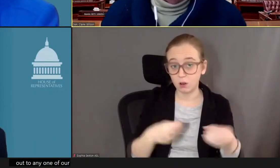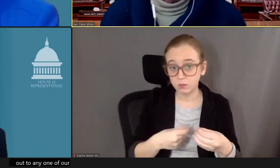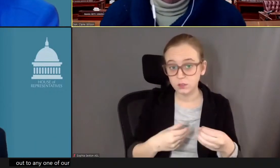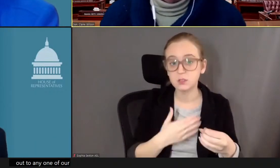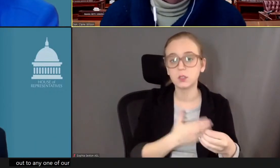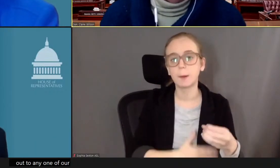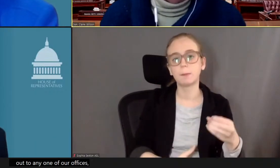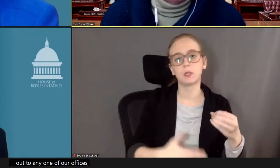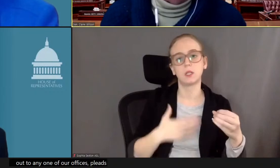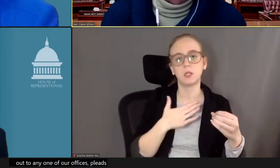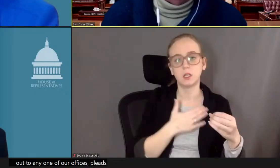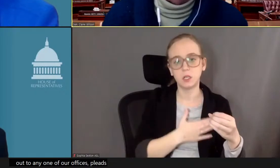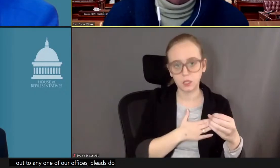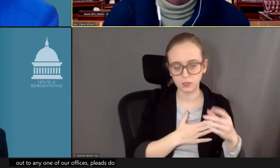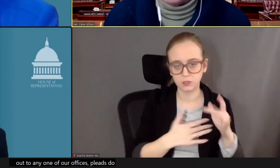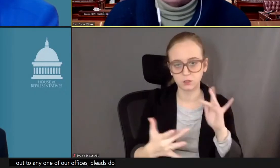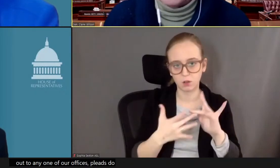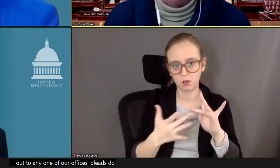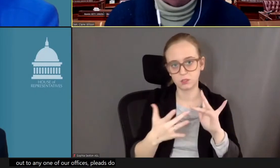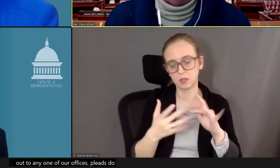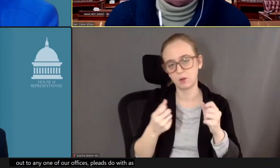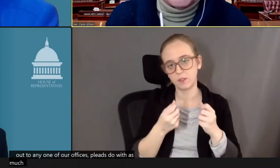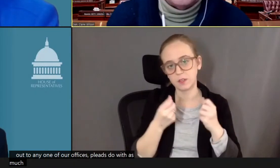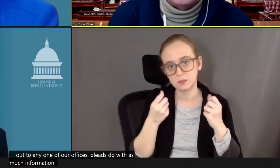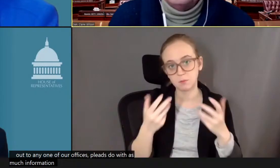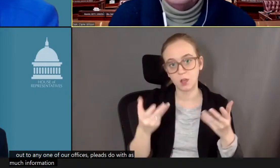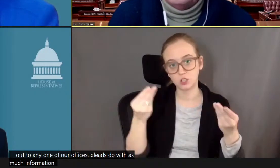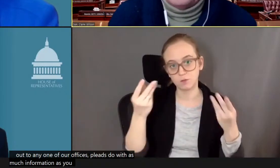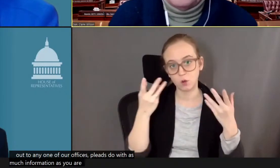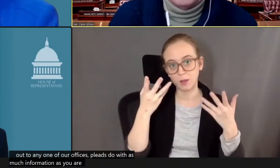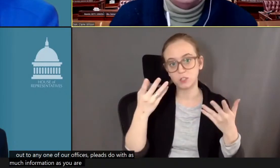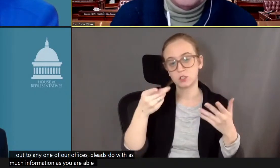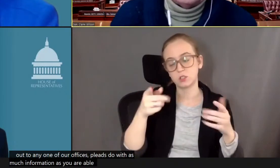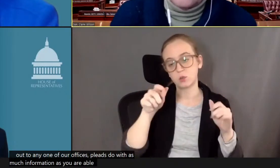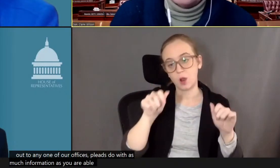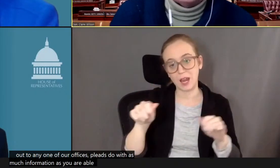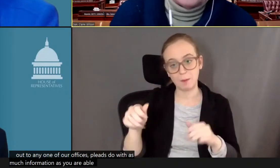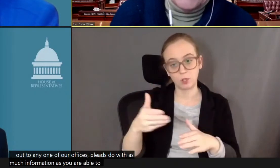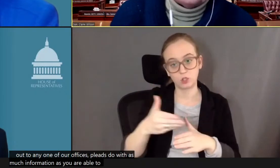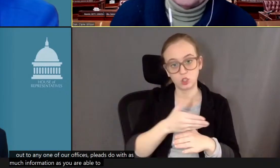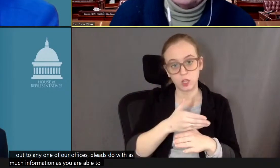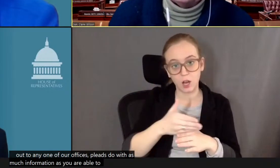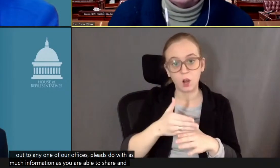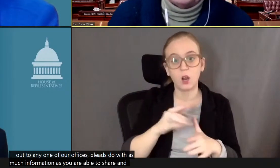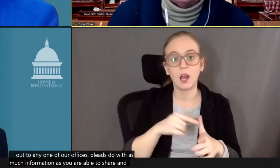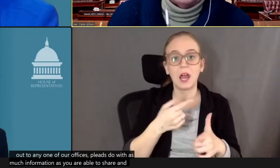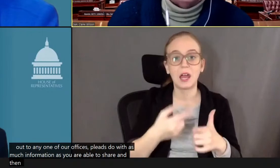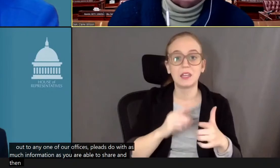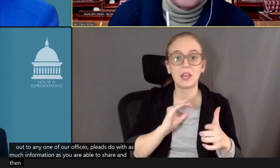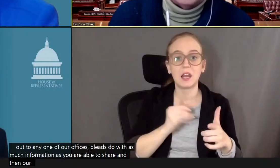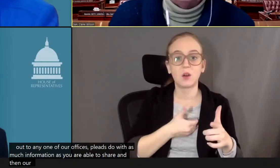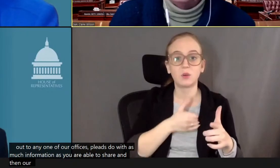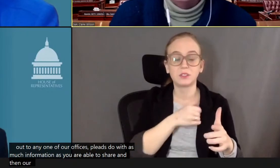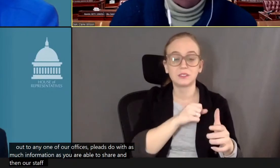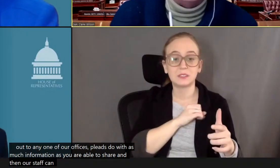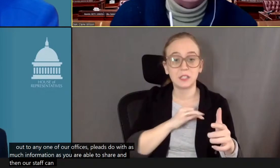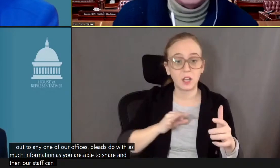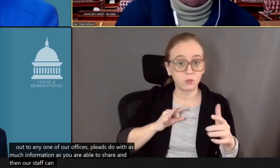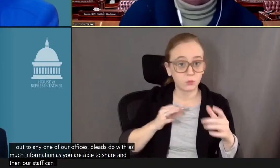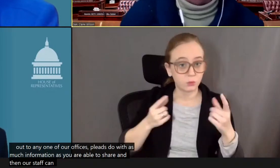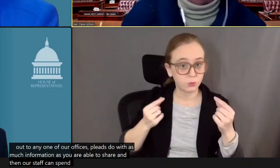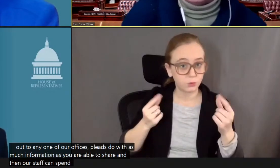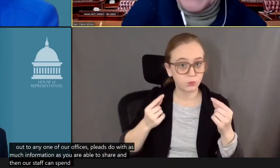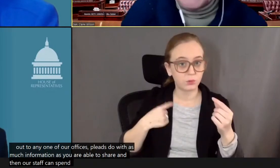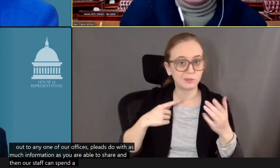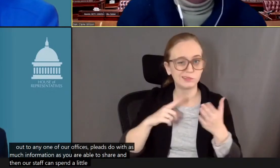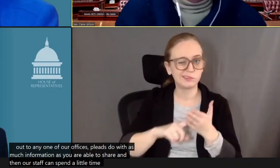do with as much information as you are able to share. And then our staff can spend a little time doing